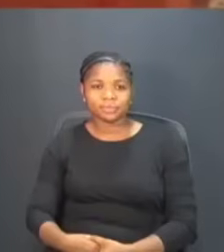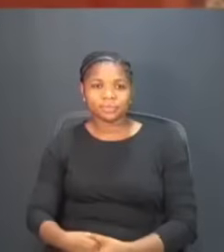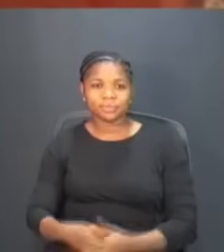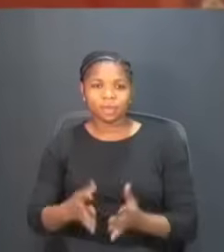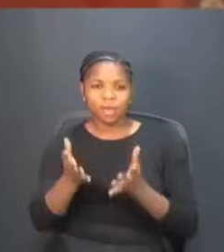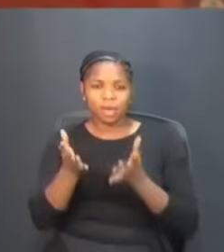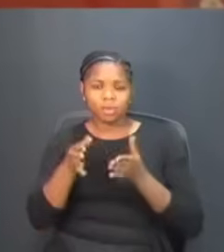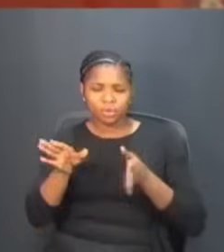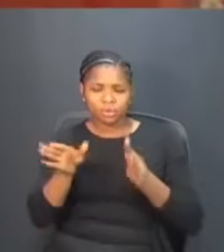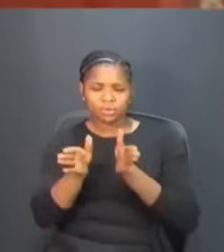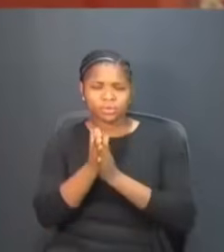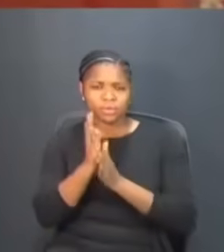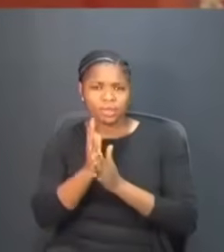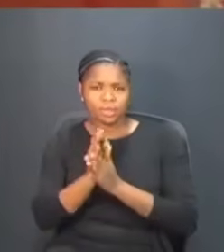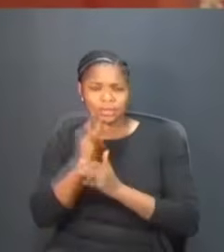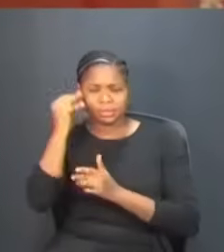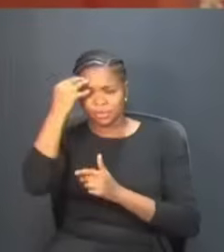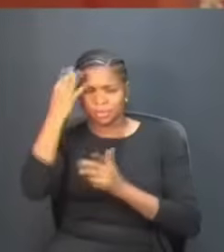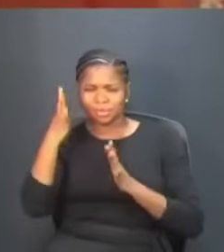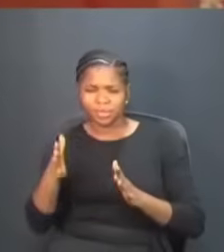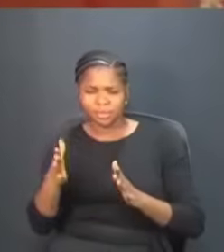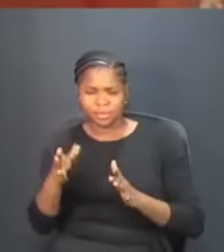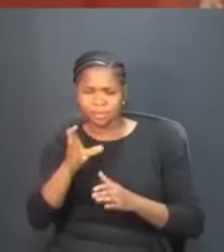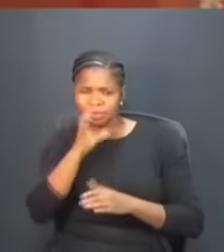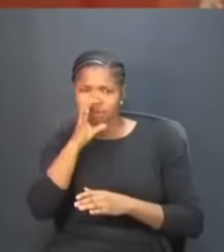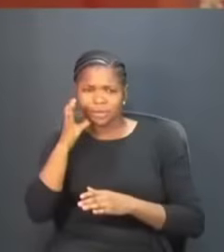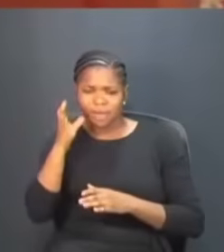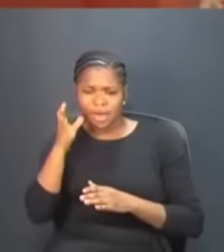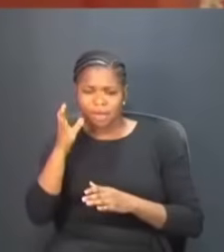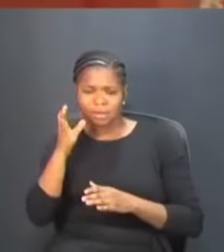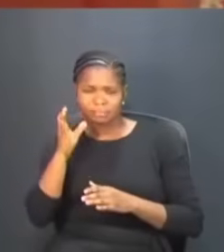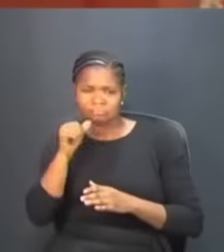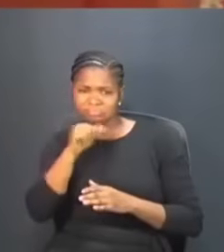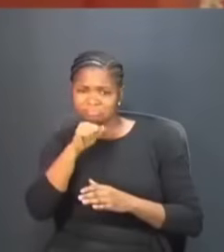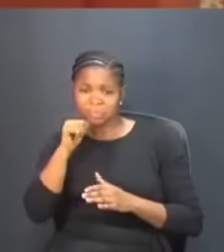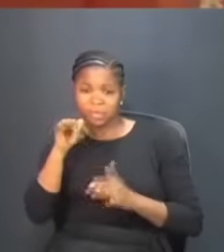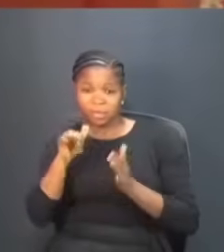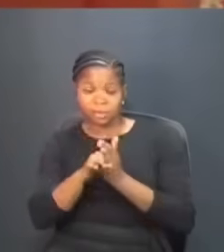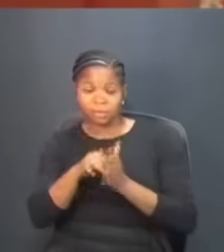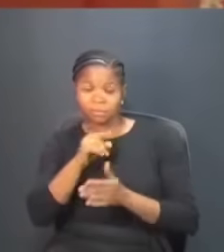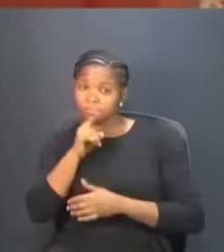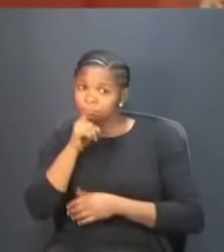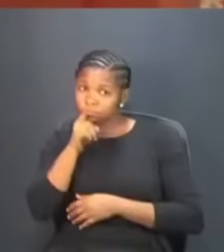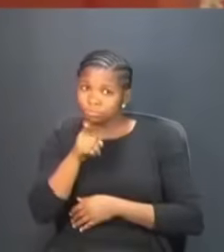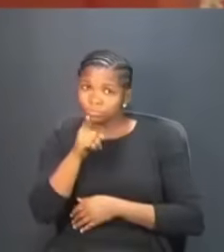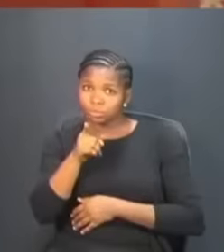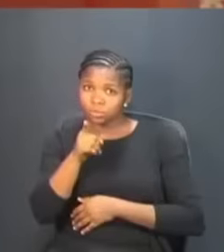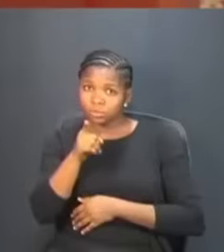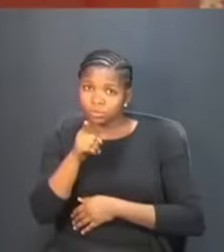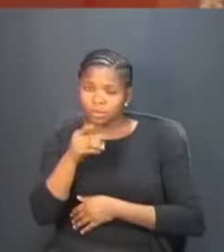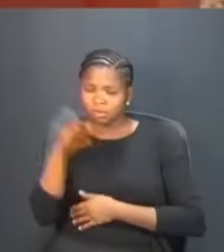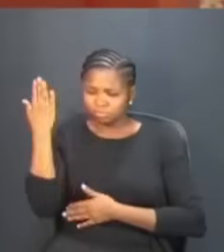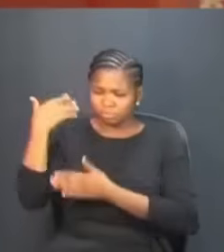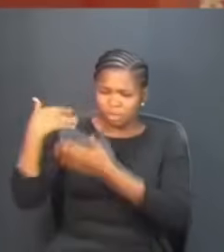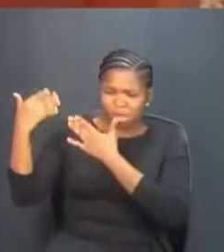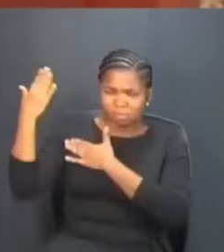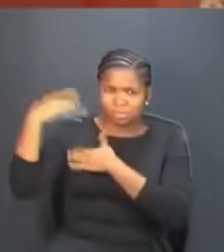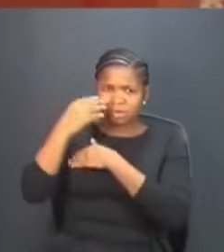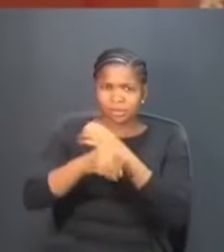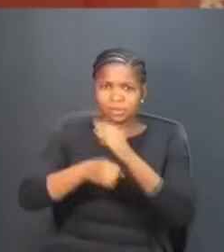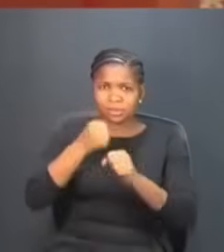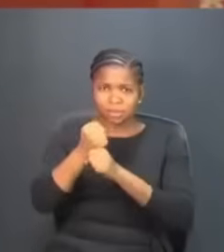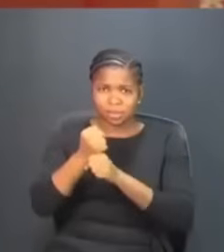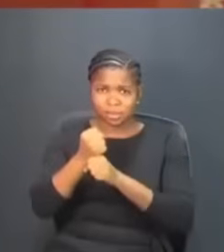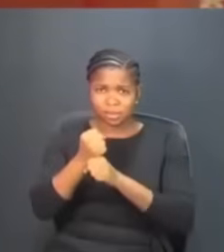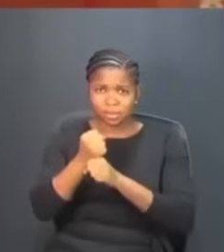Minister for Agriculture that is it true that in a few years past, a bag of